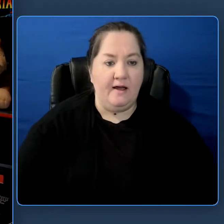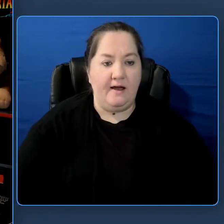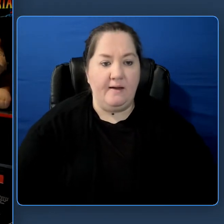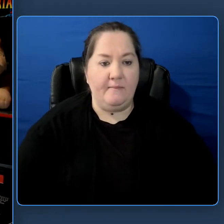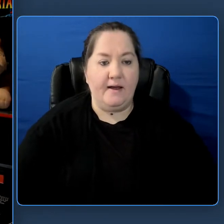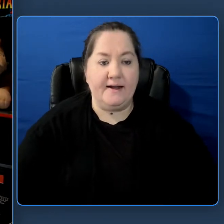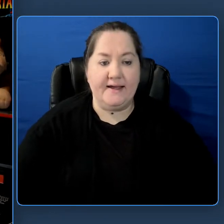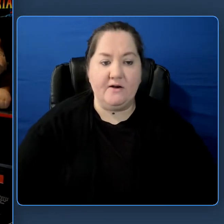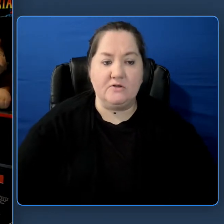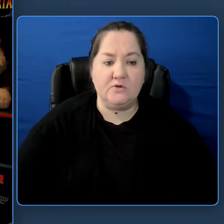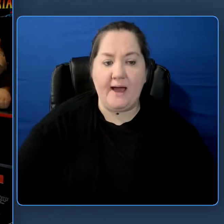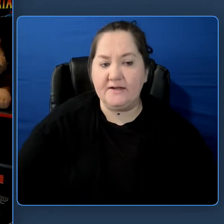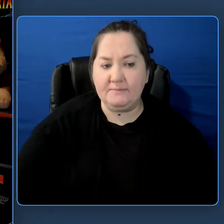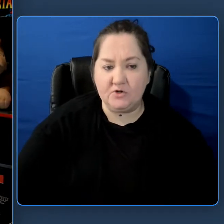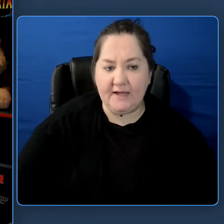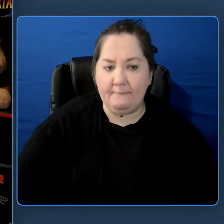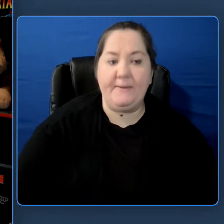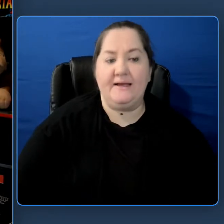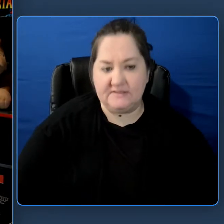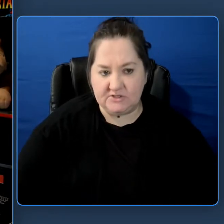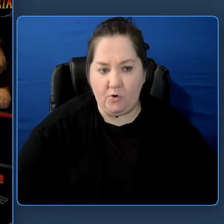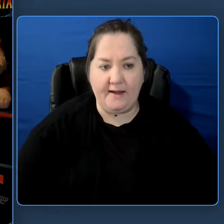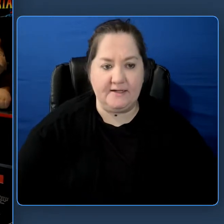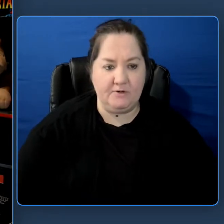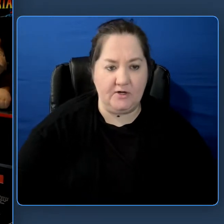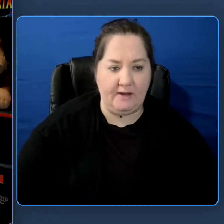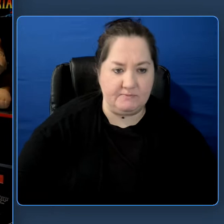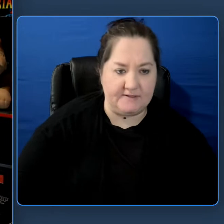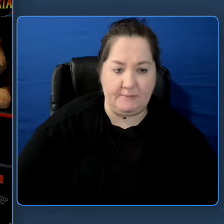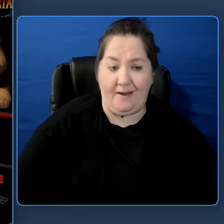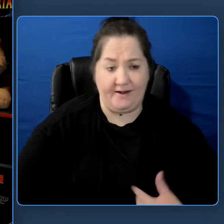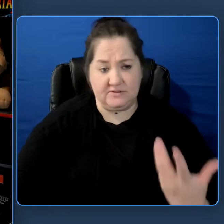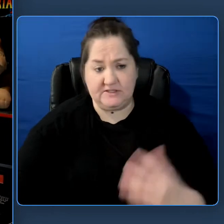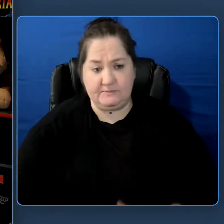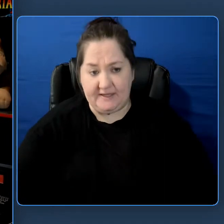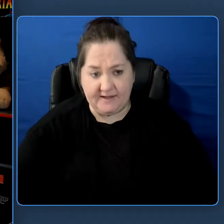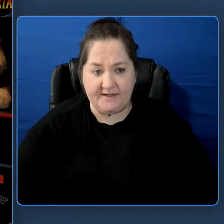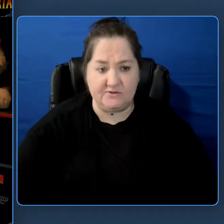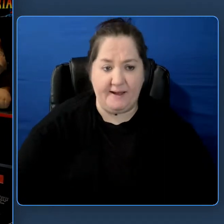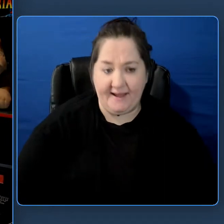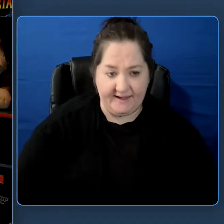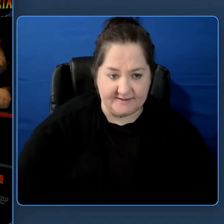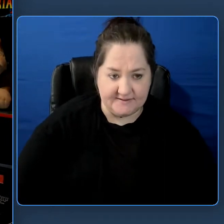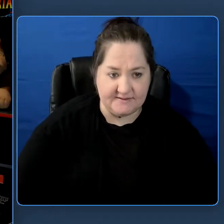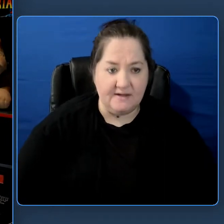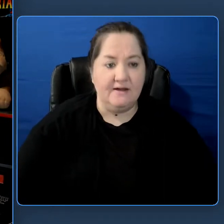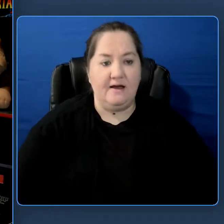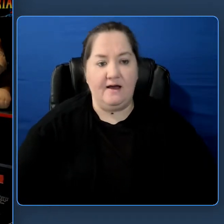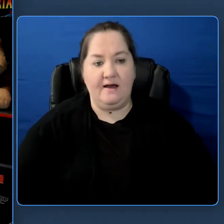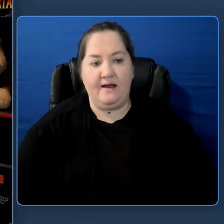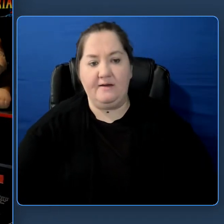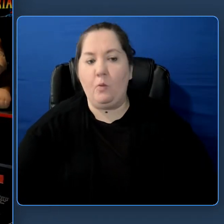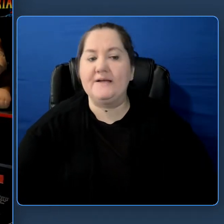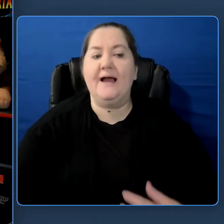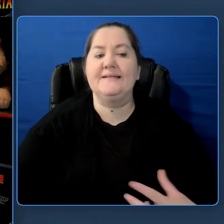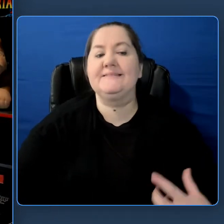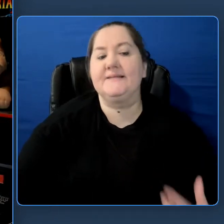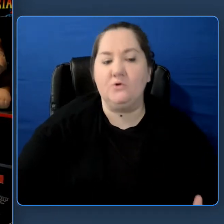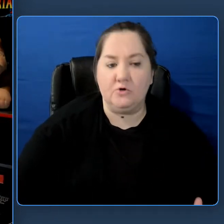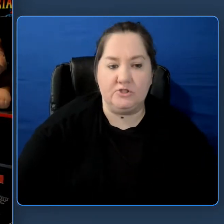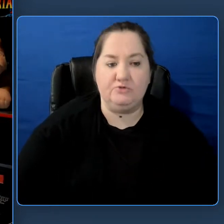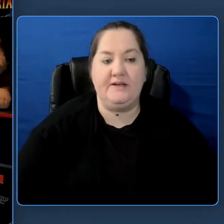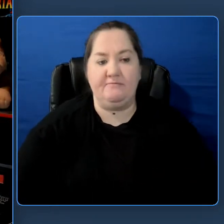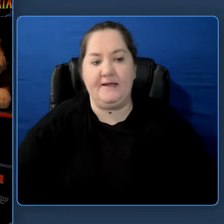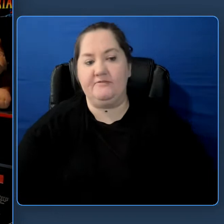there. And again, also how to communicate best, know how to communicate with best people. I don't speak, I use my hands. What kind